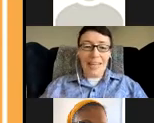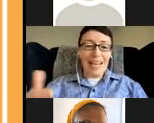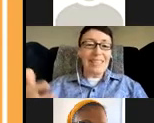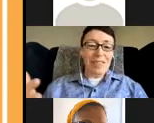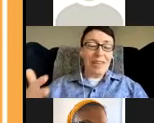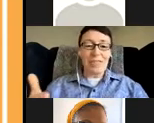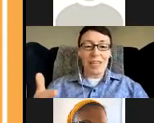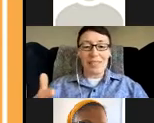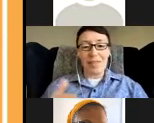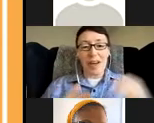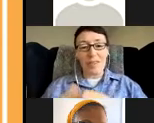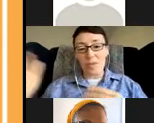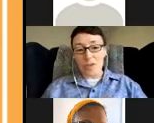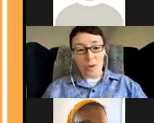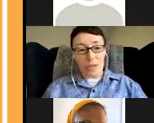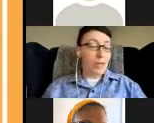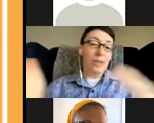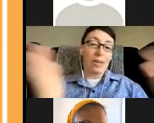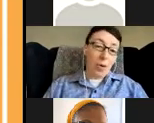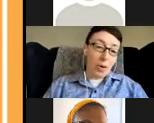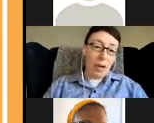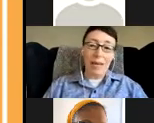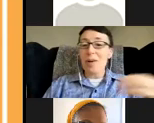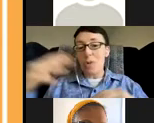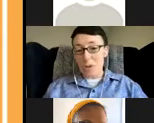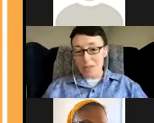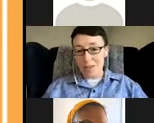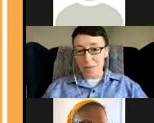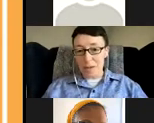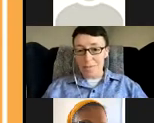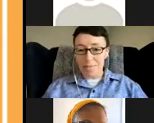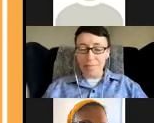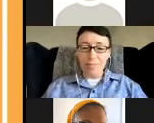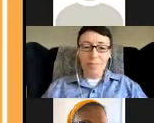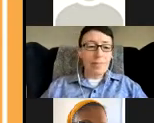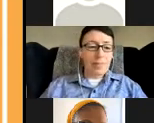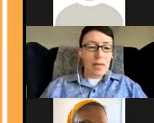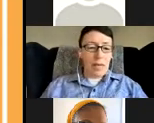I can't emphasize enough how this was a choice. We could have gone one way, we went another way.